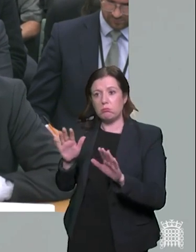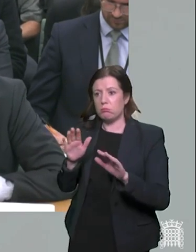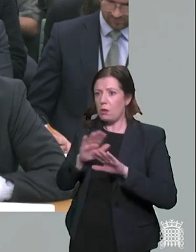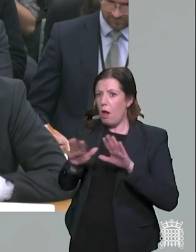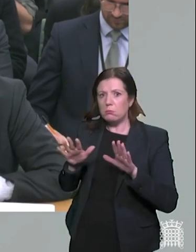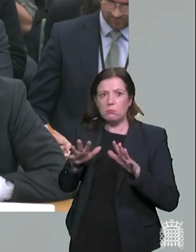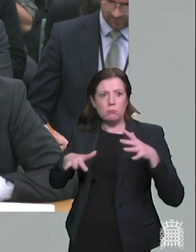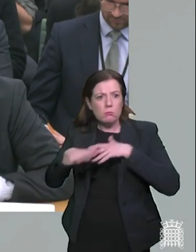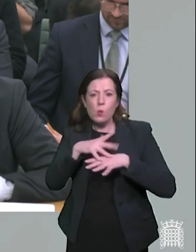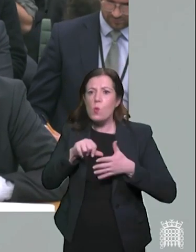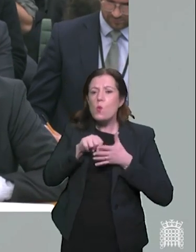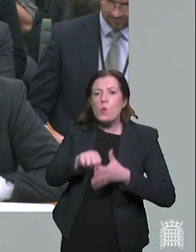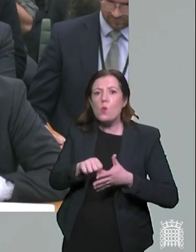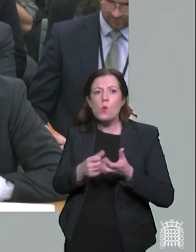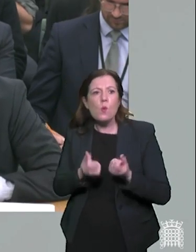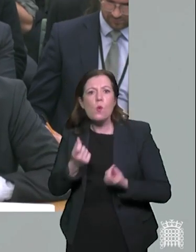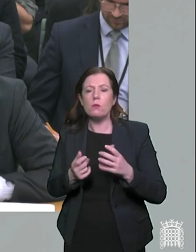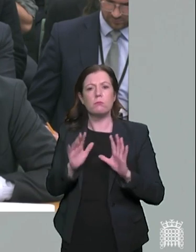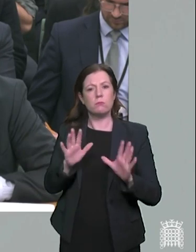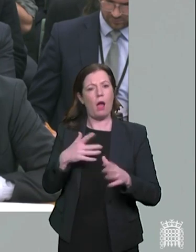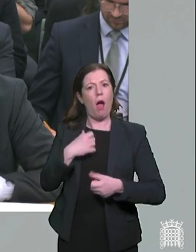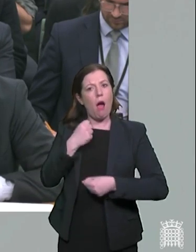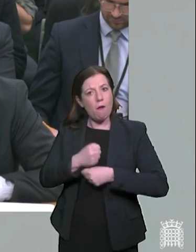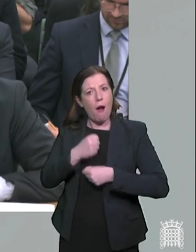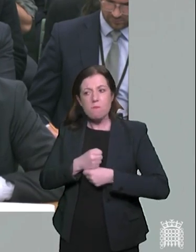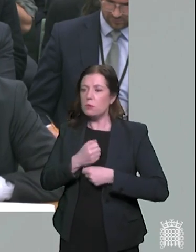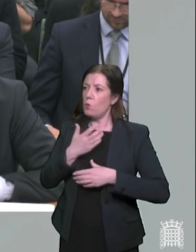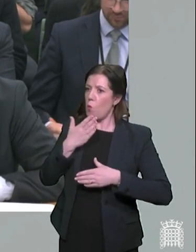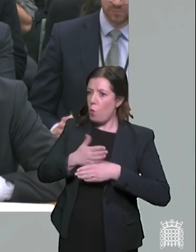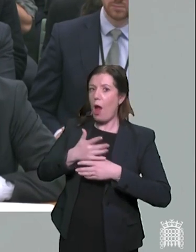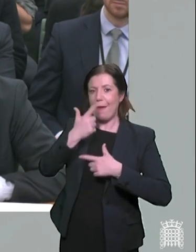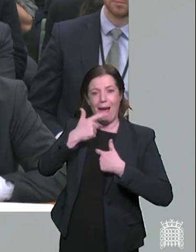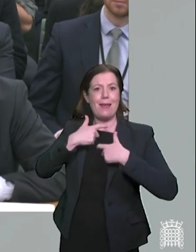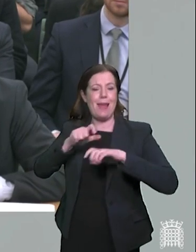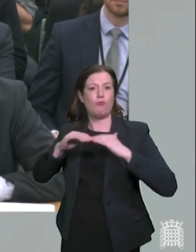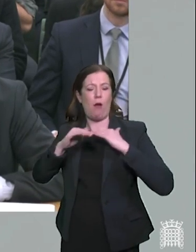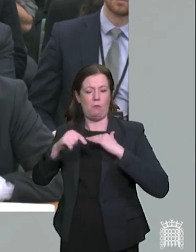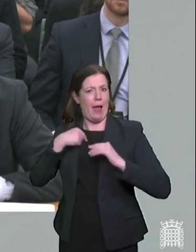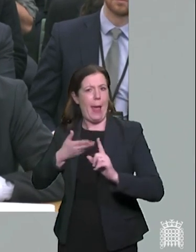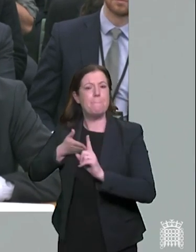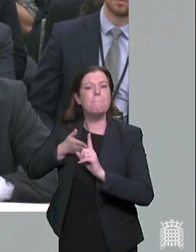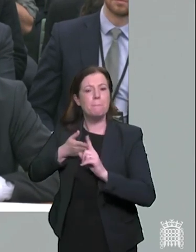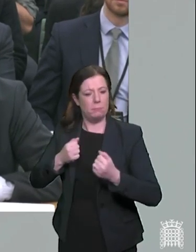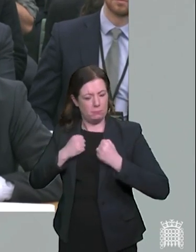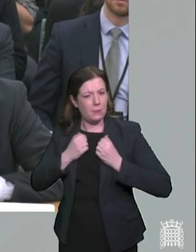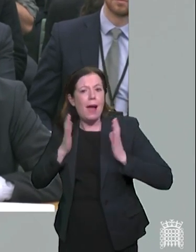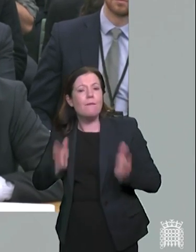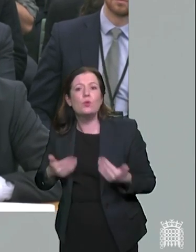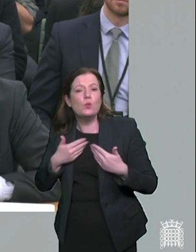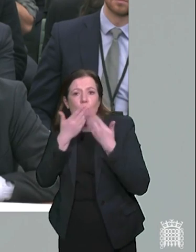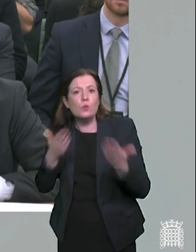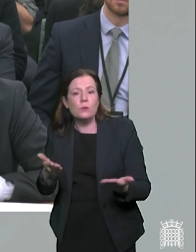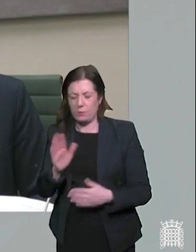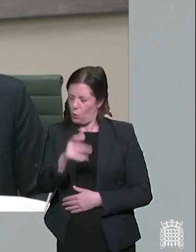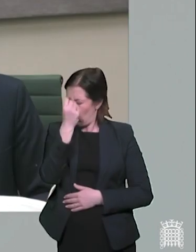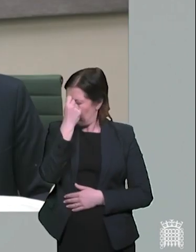rancour, that the business of the government was being carried on. That's what we had to do. That's what I had to do. I